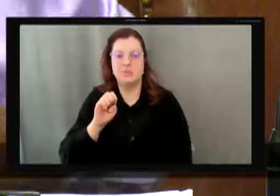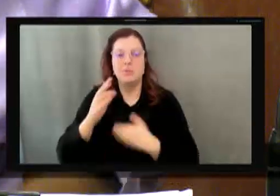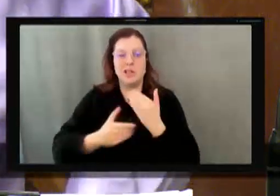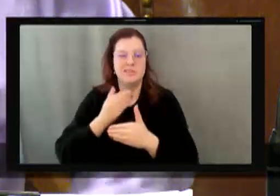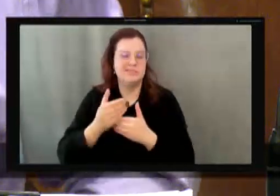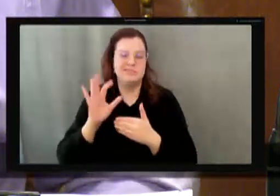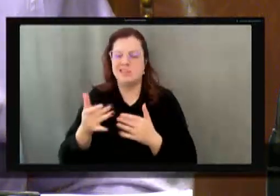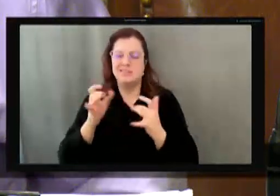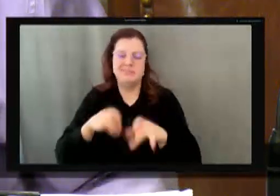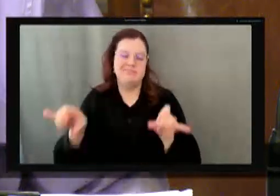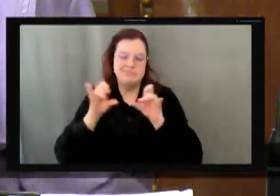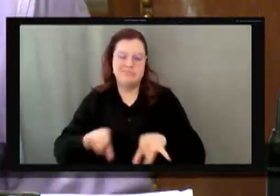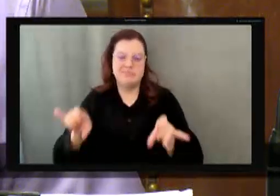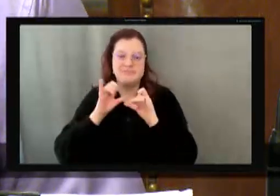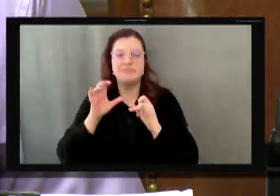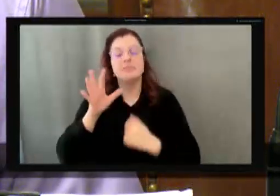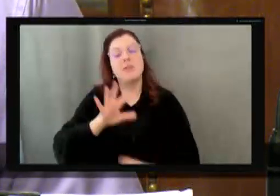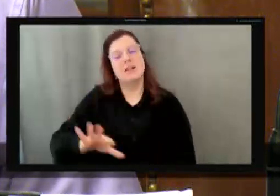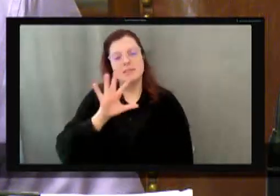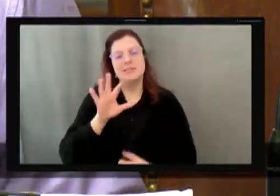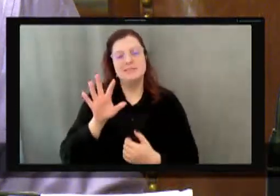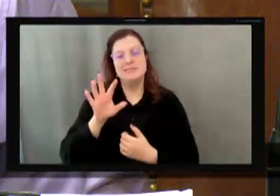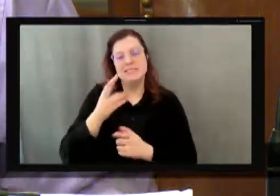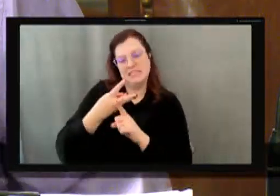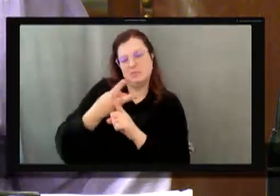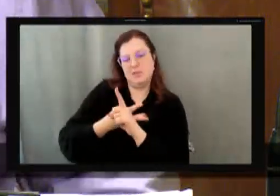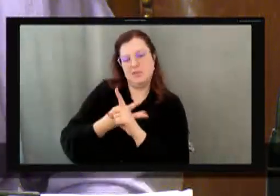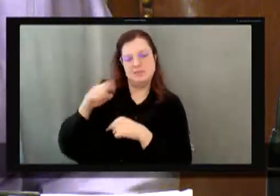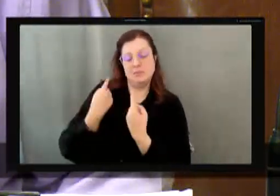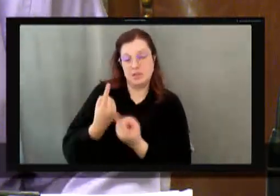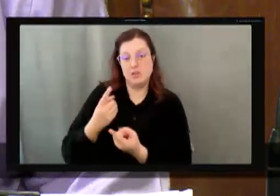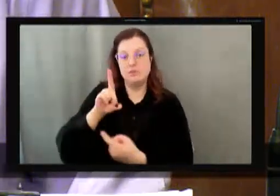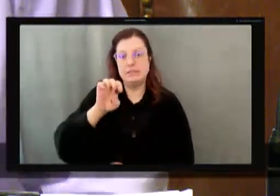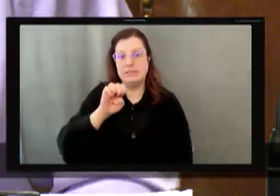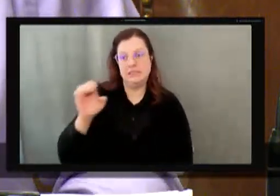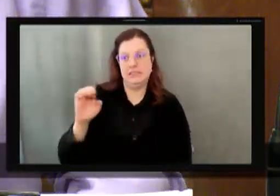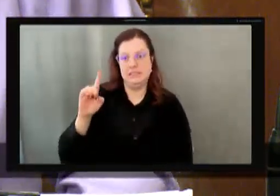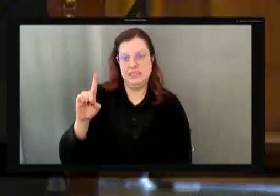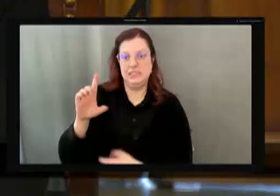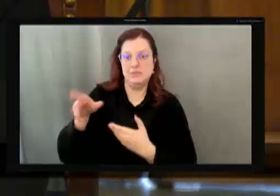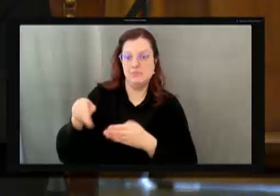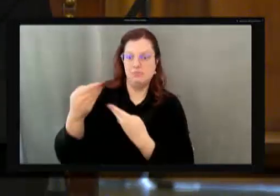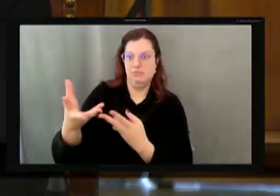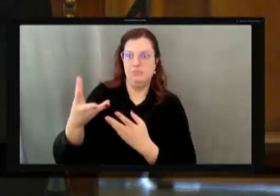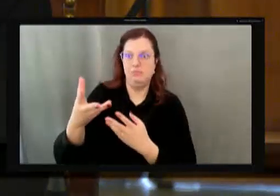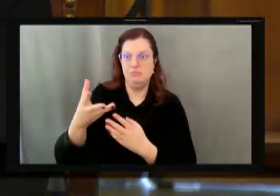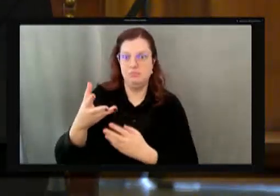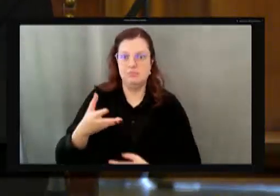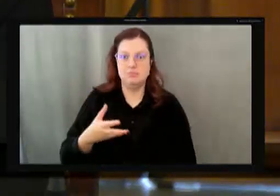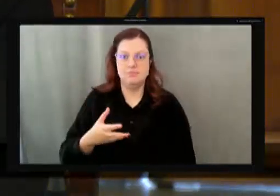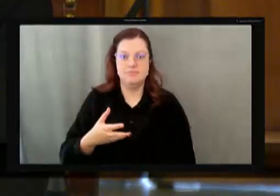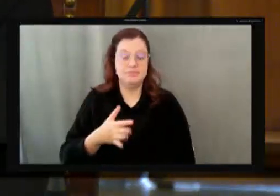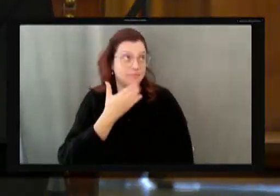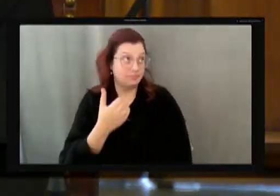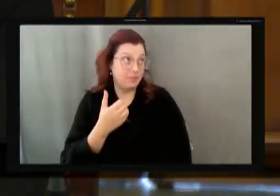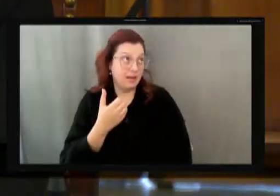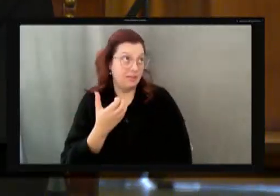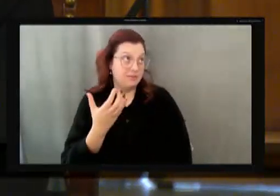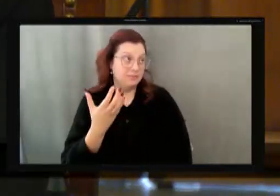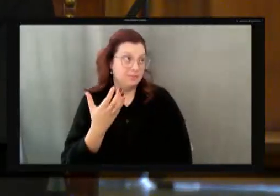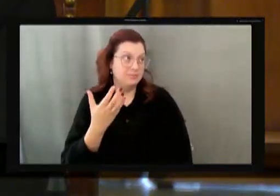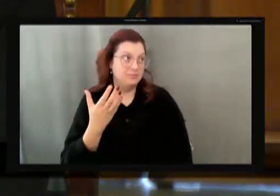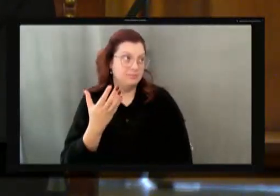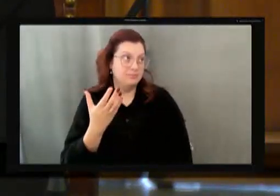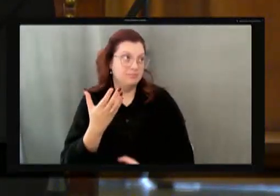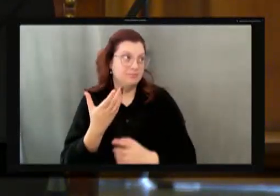on, it's probably another 6 months until we have a deed in the person's hand. That's a lot better than it was about 10 years ago, wasn't it? Absolutely.